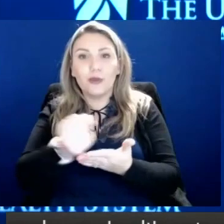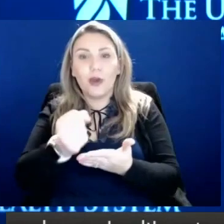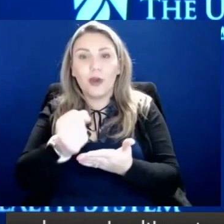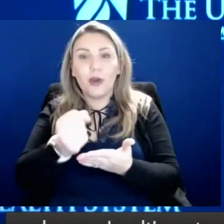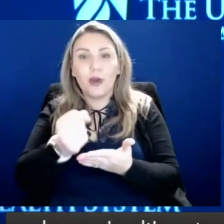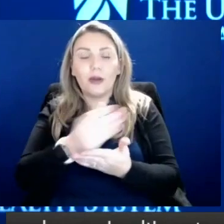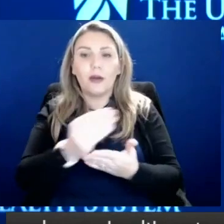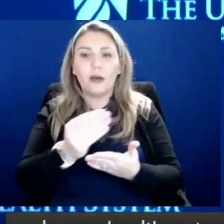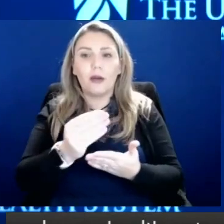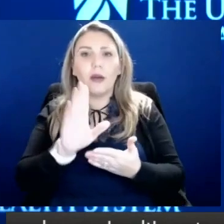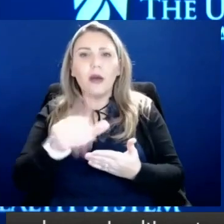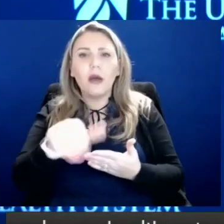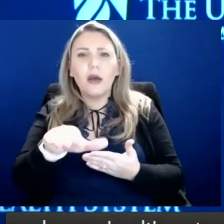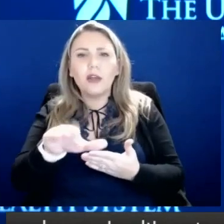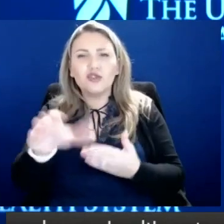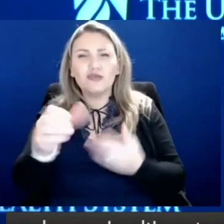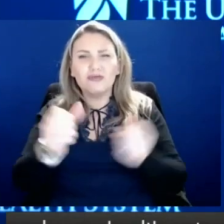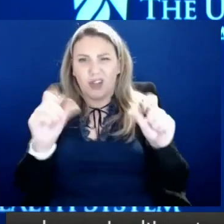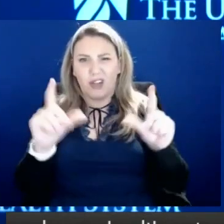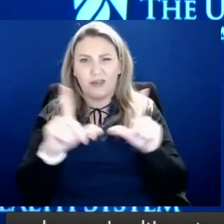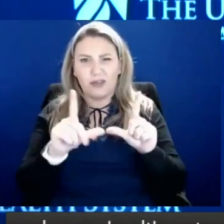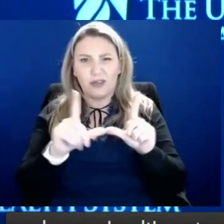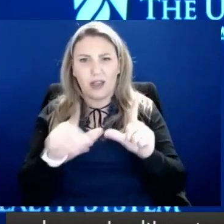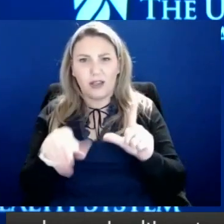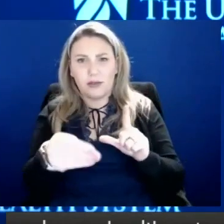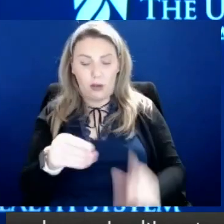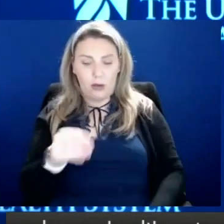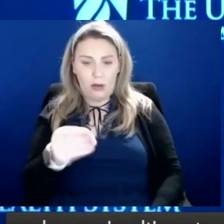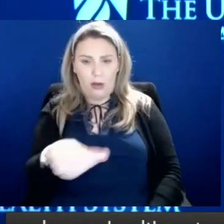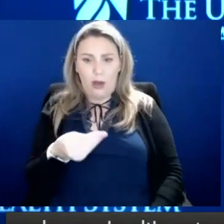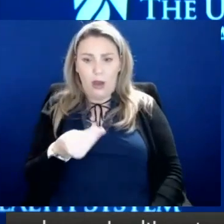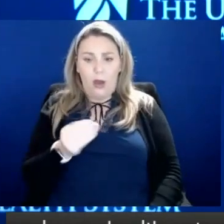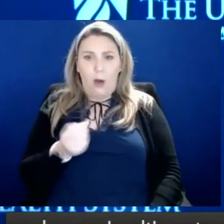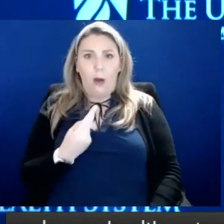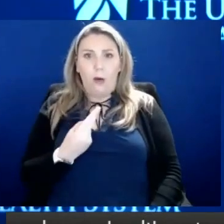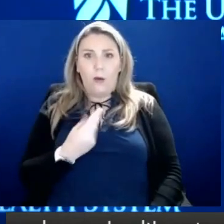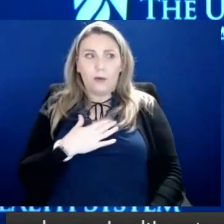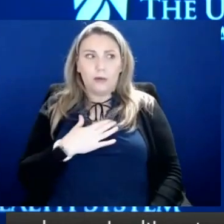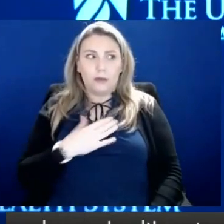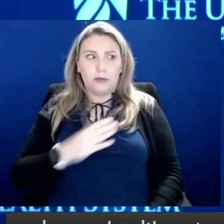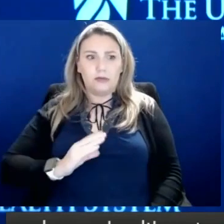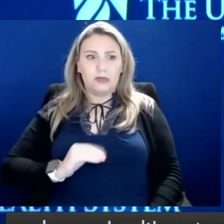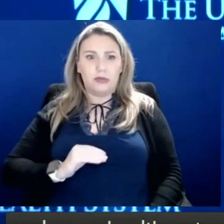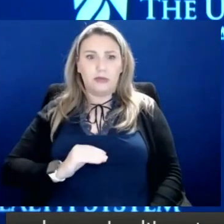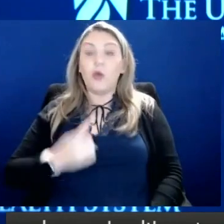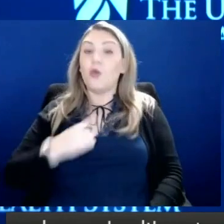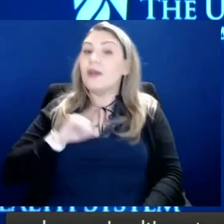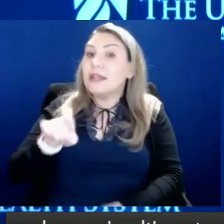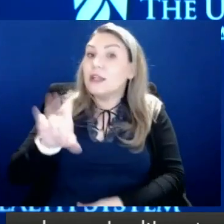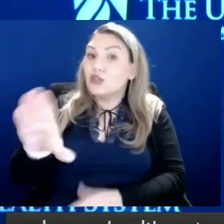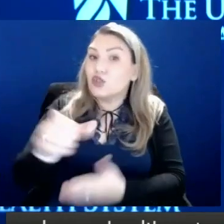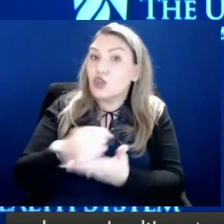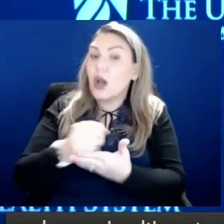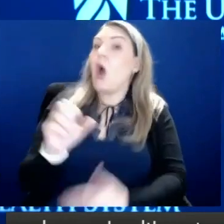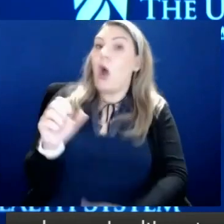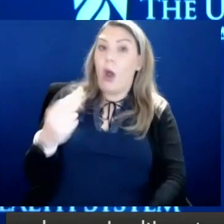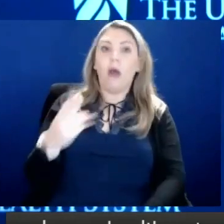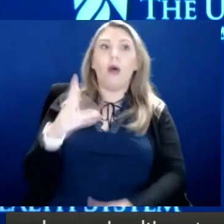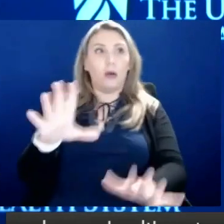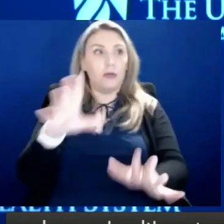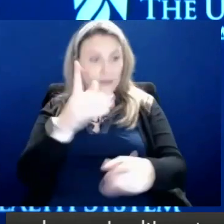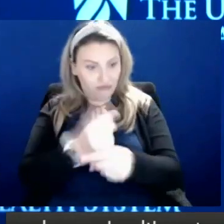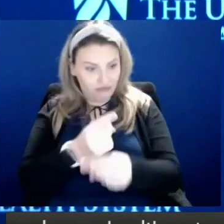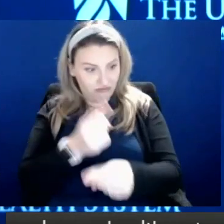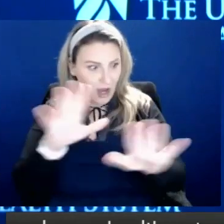license. Oh, It is. and then we need your credit card. Oh, right. And then there's people are